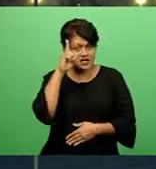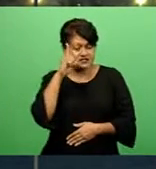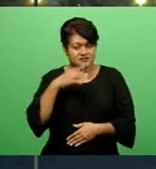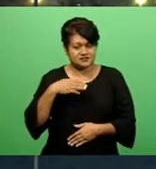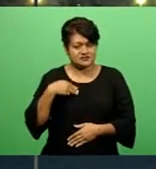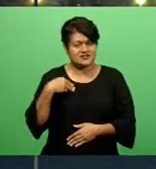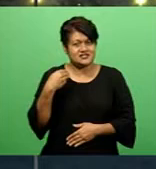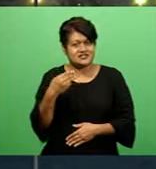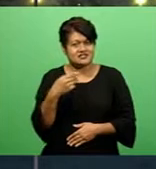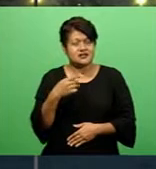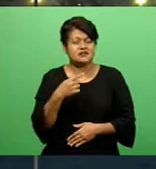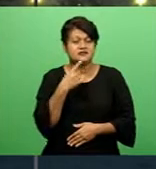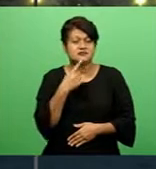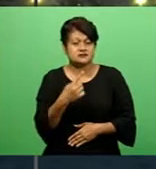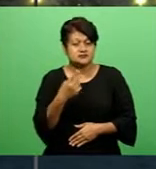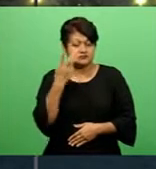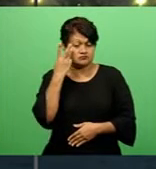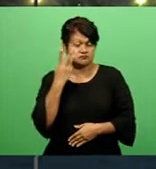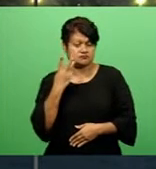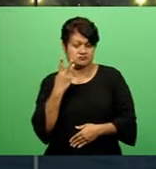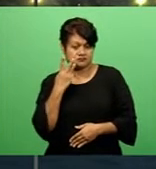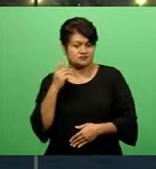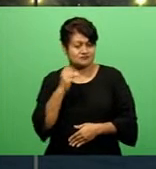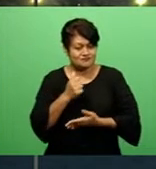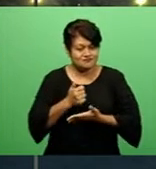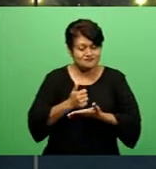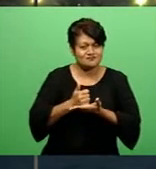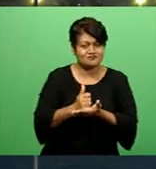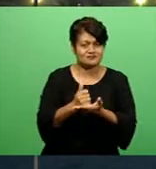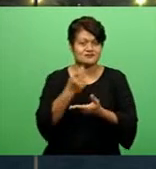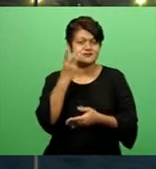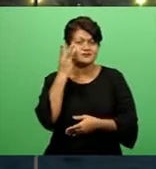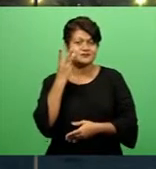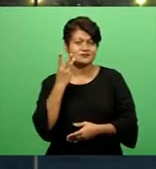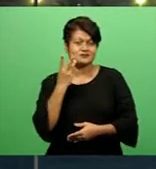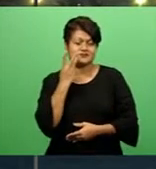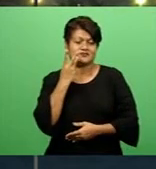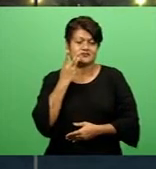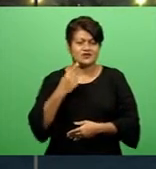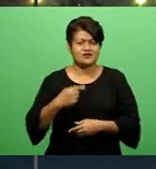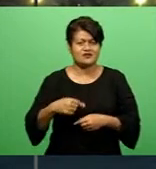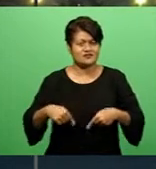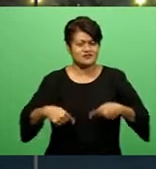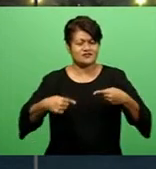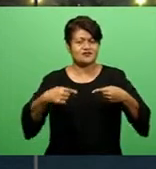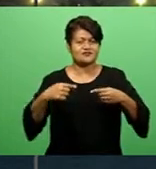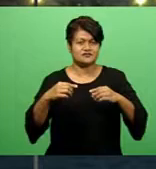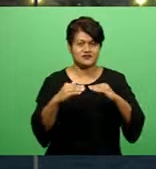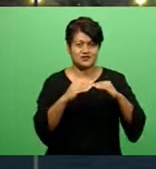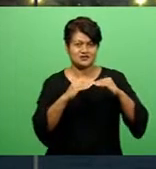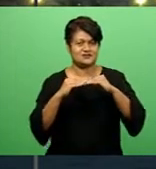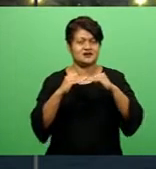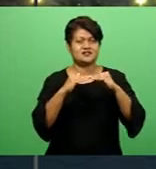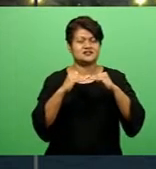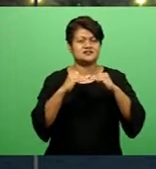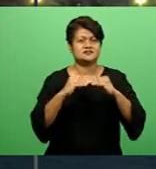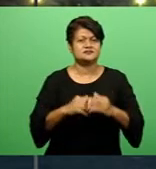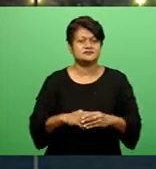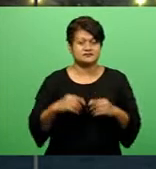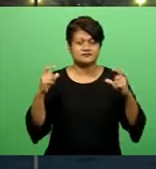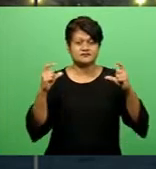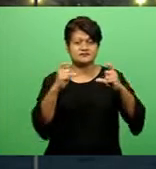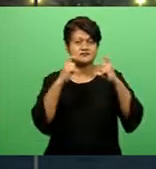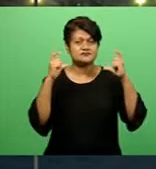says women supporting women should be the mantra in the fight for equality. Apinisa Wangairundova reports the celebration